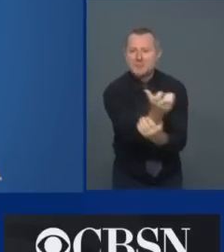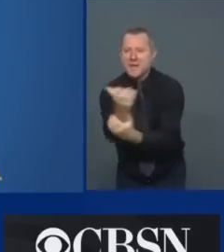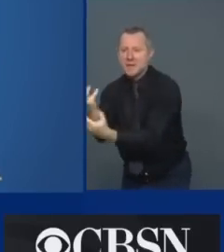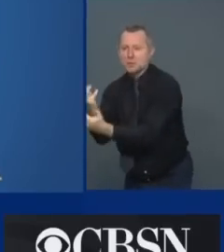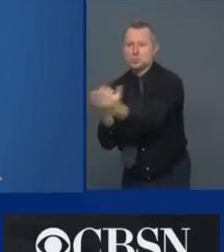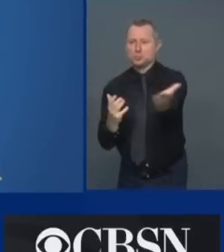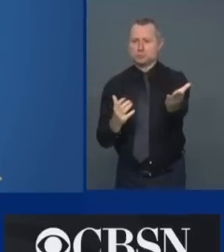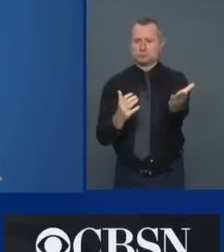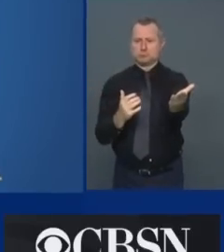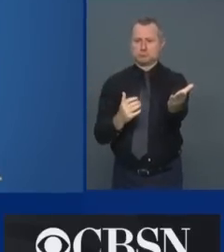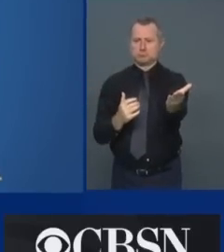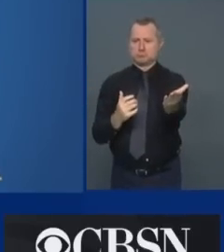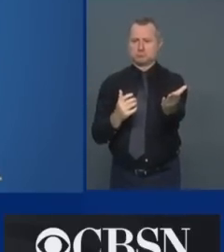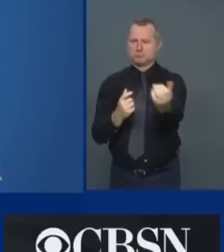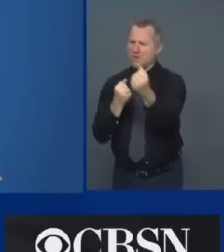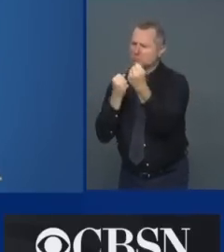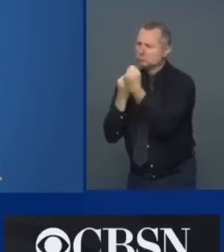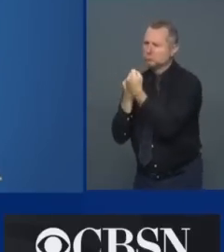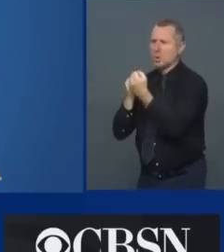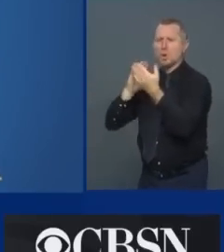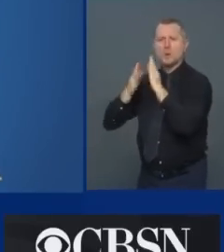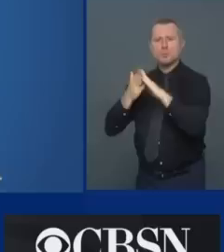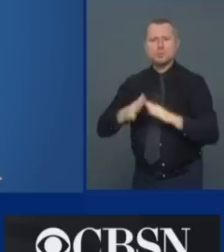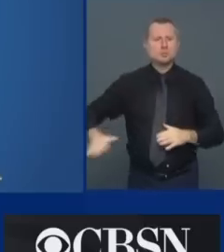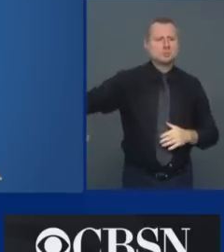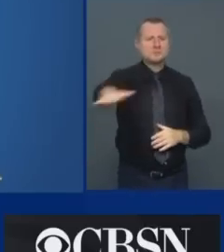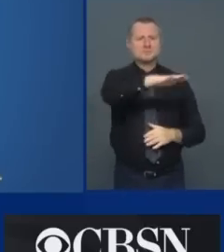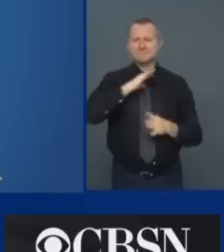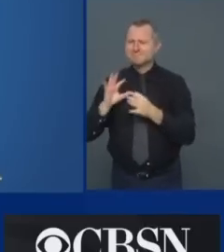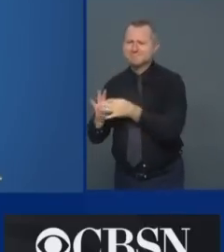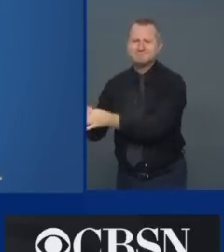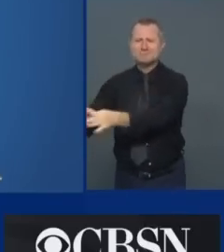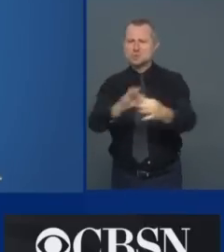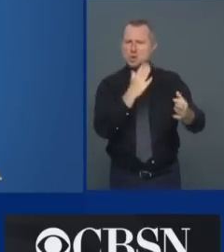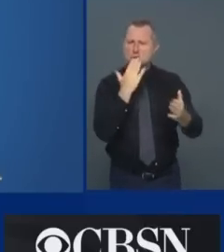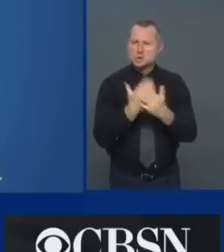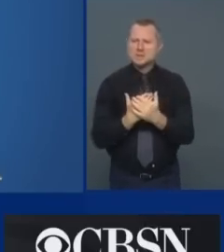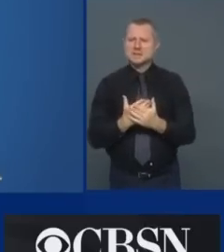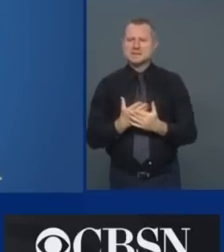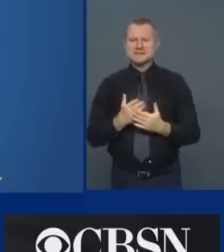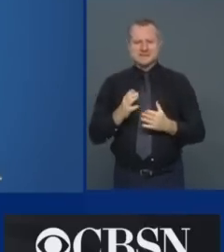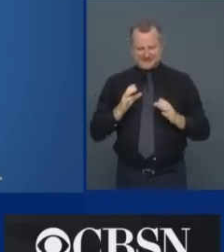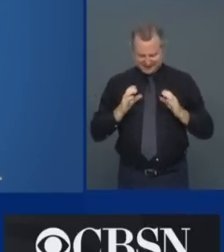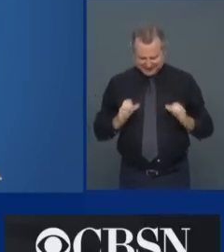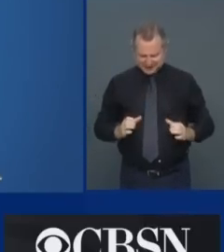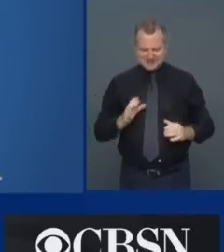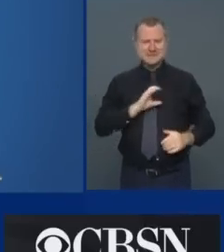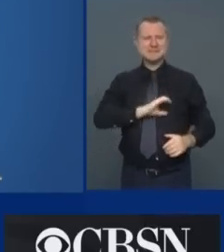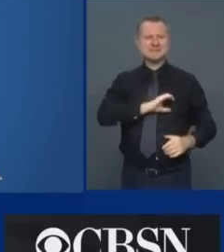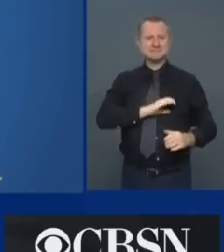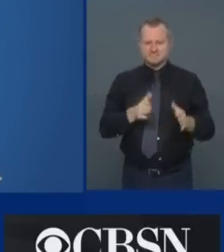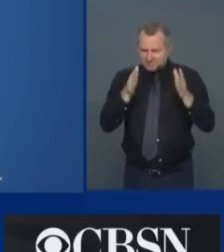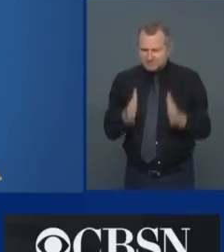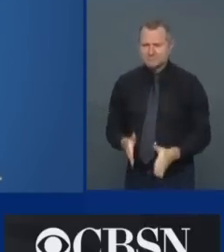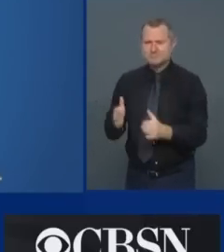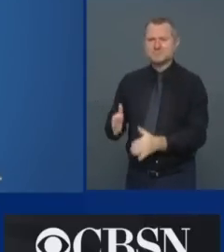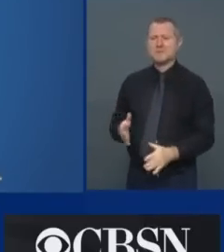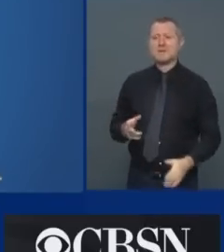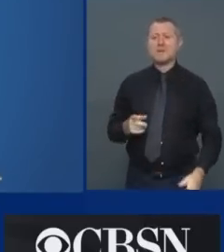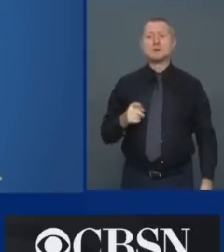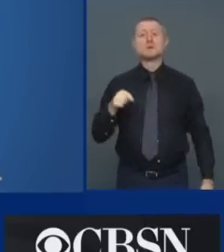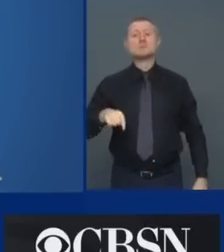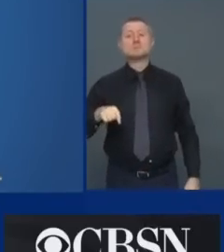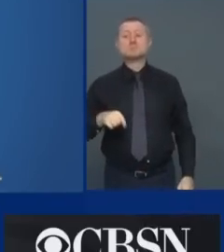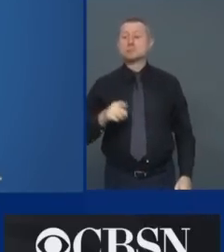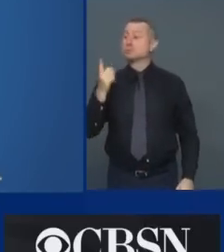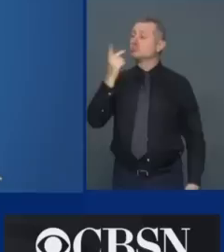community spirit. I ask you to do it as a good citizen. I ask you to do it because Dr. Fauci recommends it, and the CDC recommends